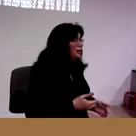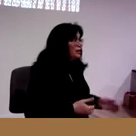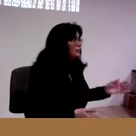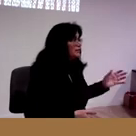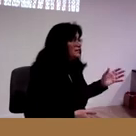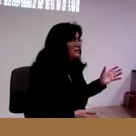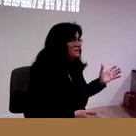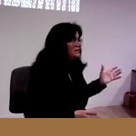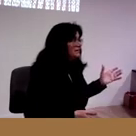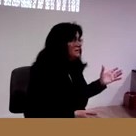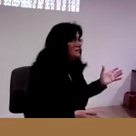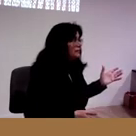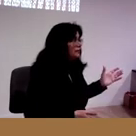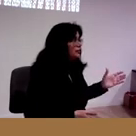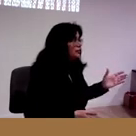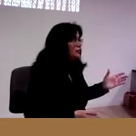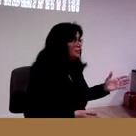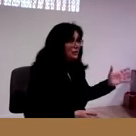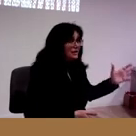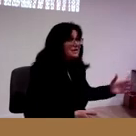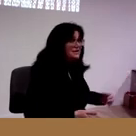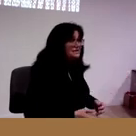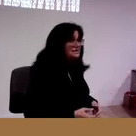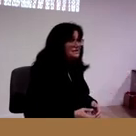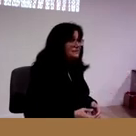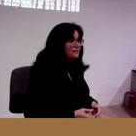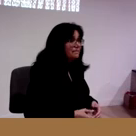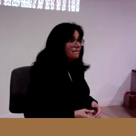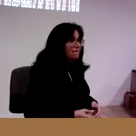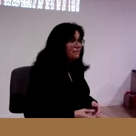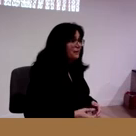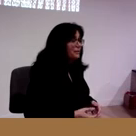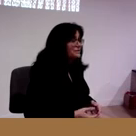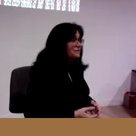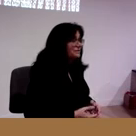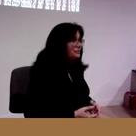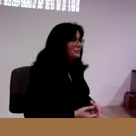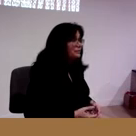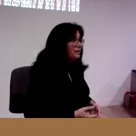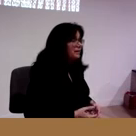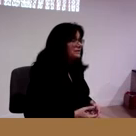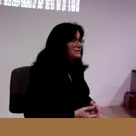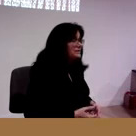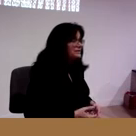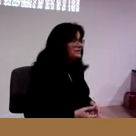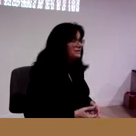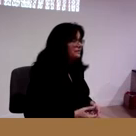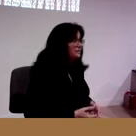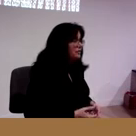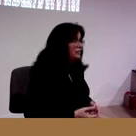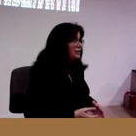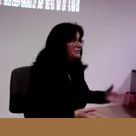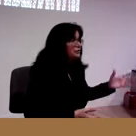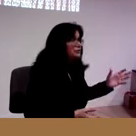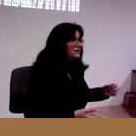So I'm hoping that for my grandkids, that that'll be something that we've moved past.